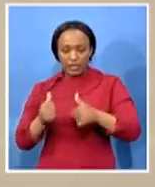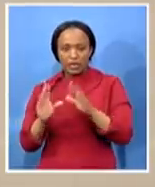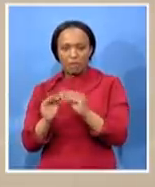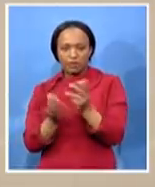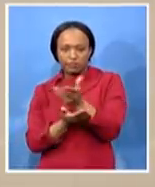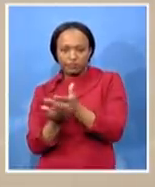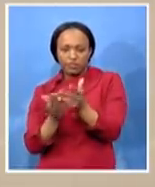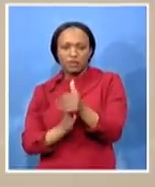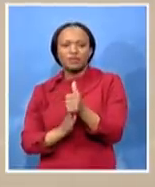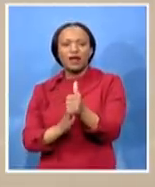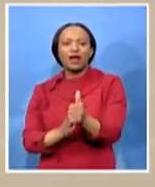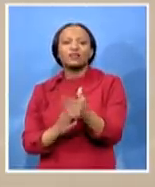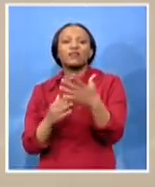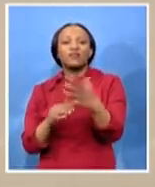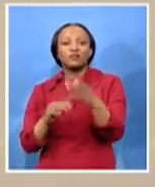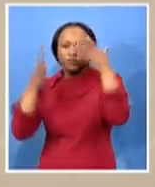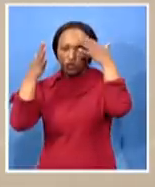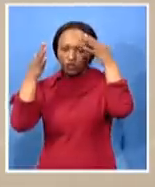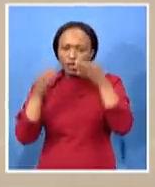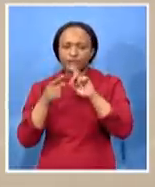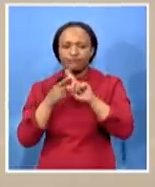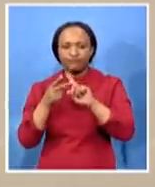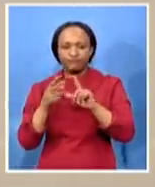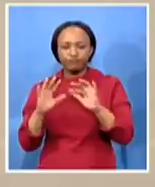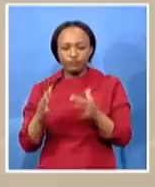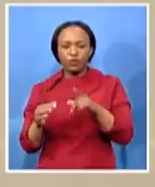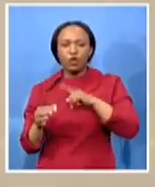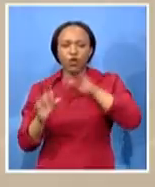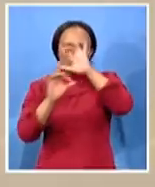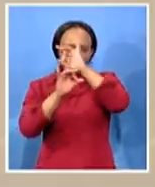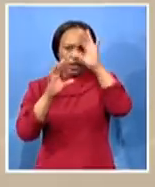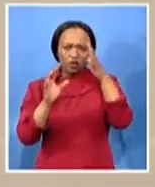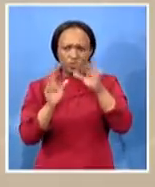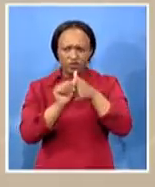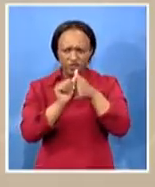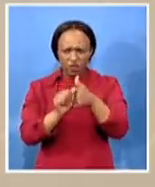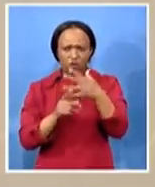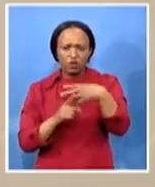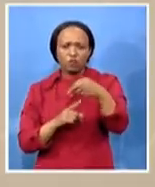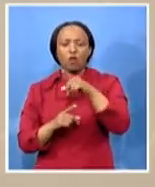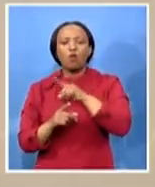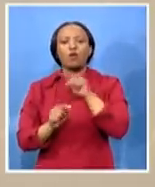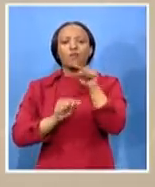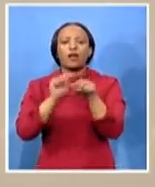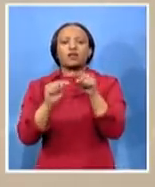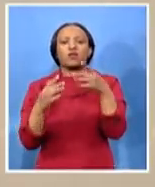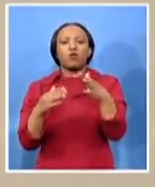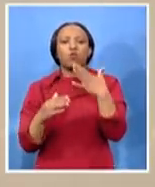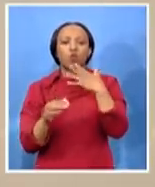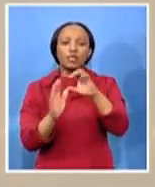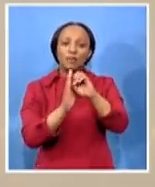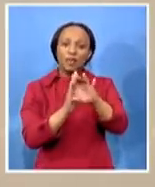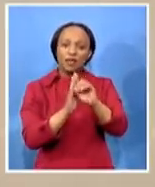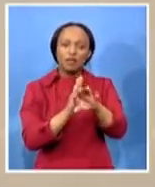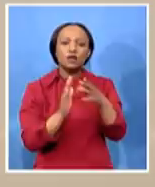are clear that we have to follow the guidelines that have been set. If it's an allegation from the media, you go to Integrity Commission, failure which you